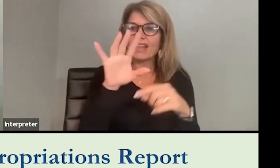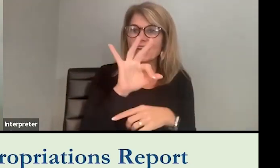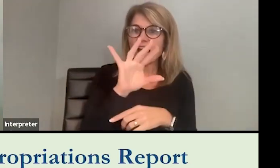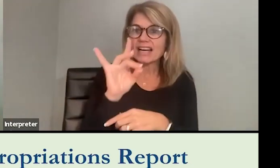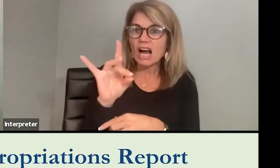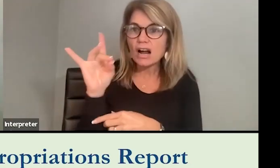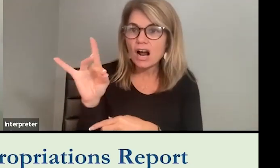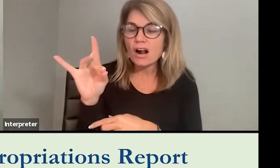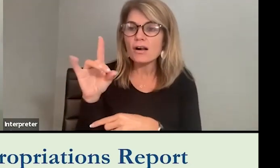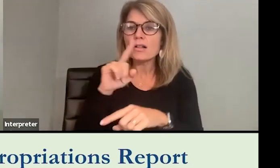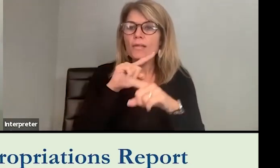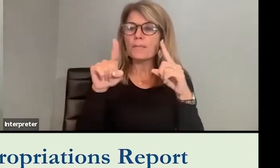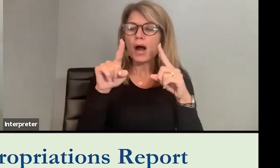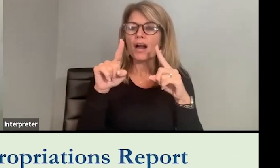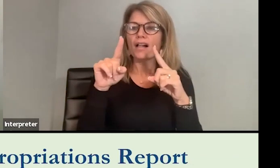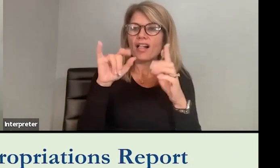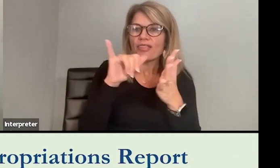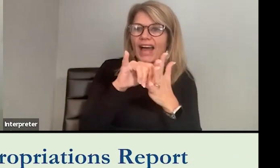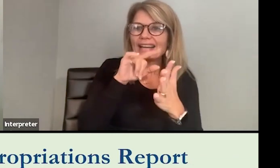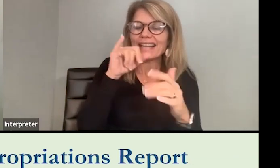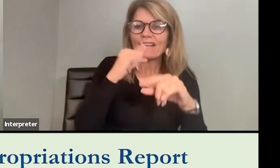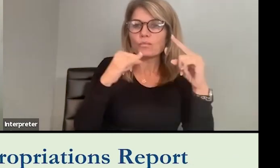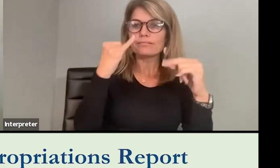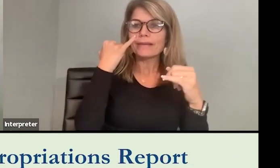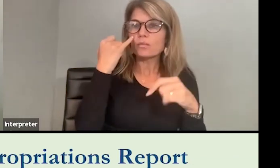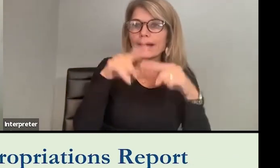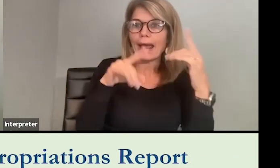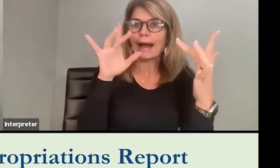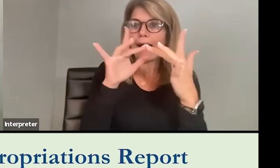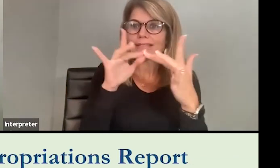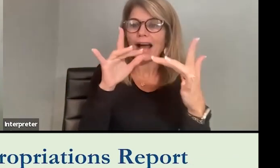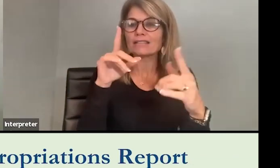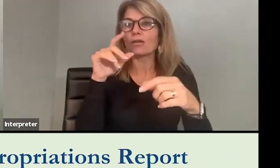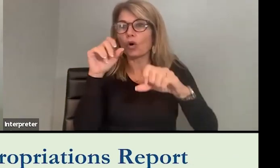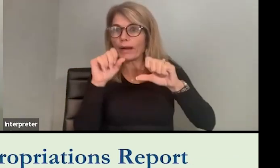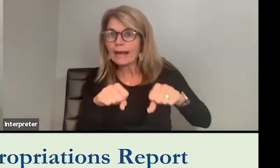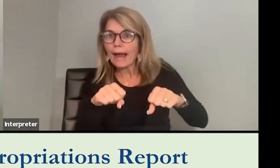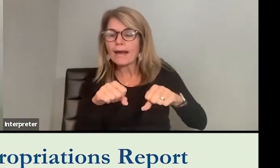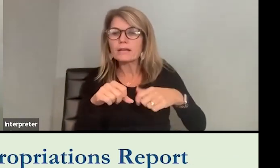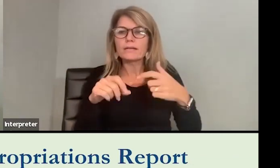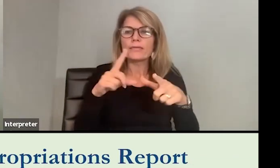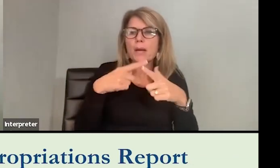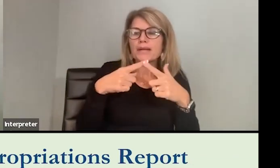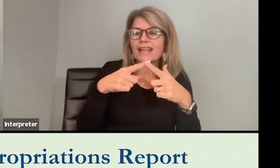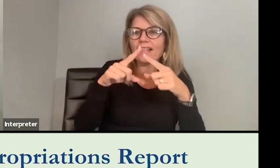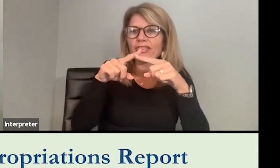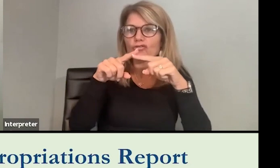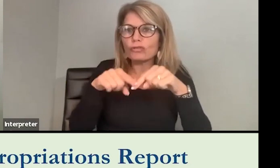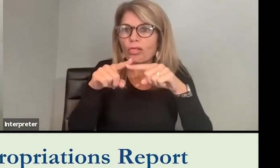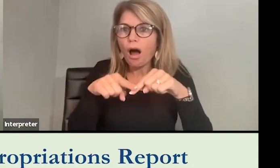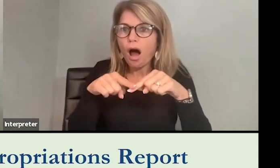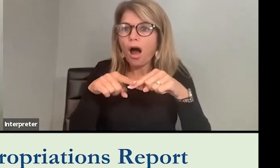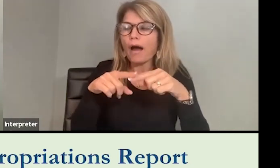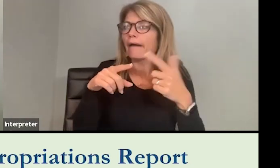gets woven into that particular portion. Then we look at the reliance of reducing the reliance on police